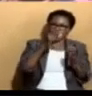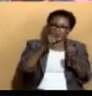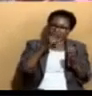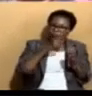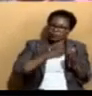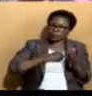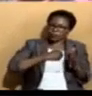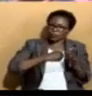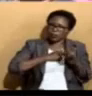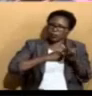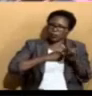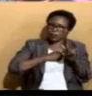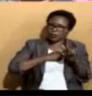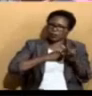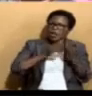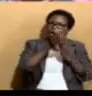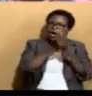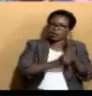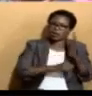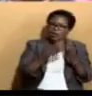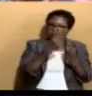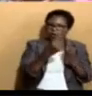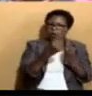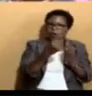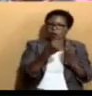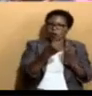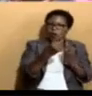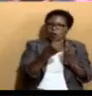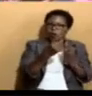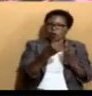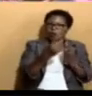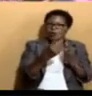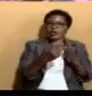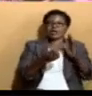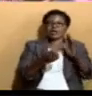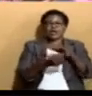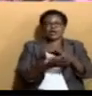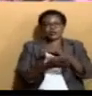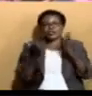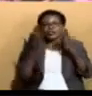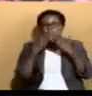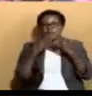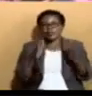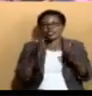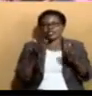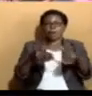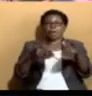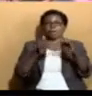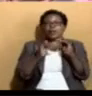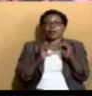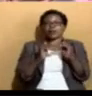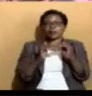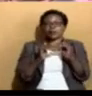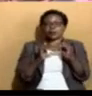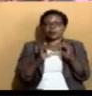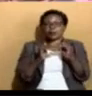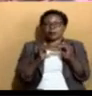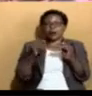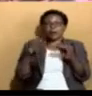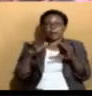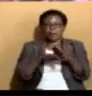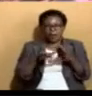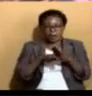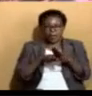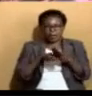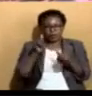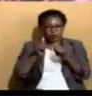250, sub-article 1, sets the minimum. It sets the minimum